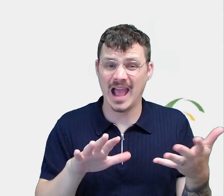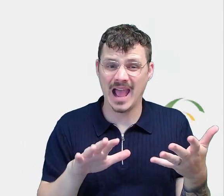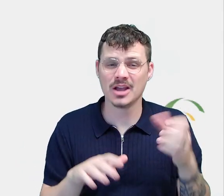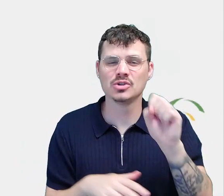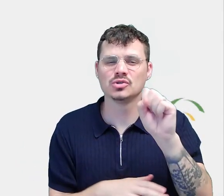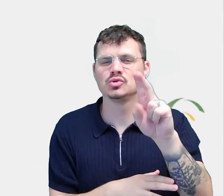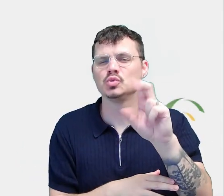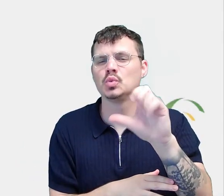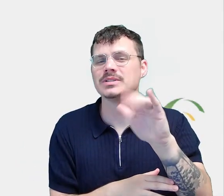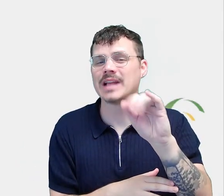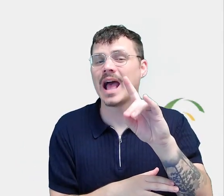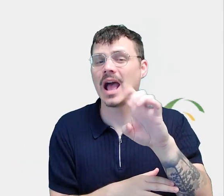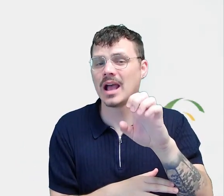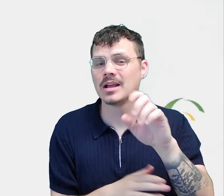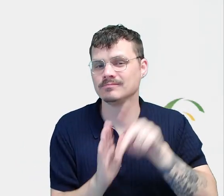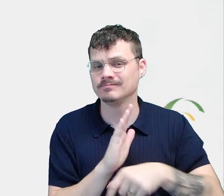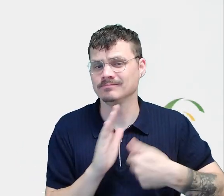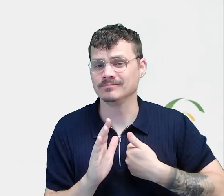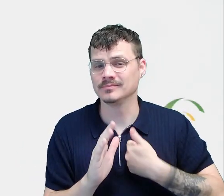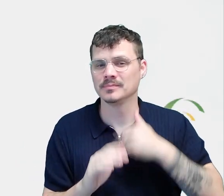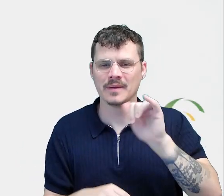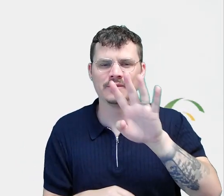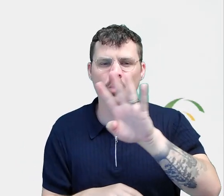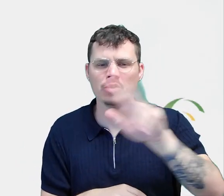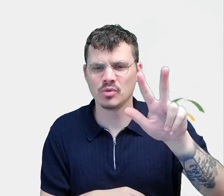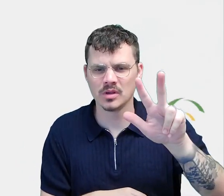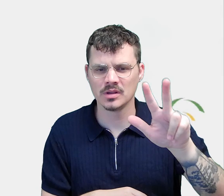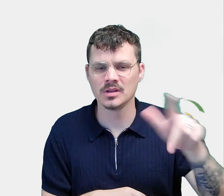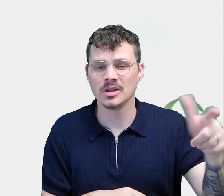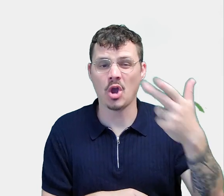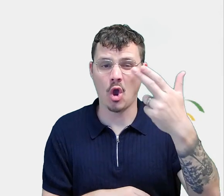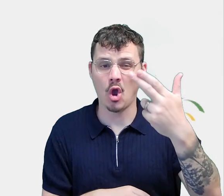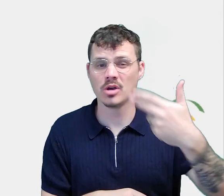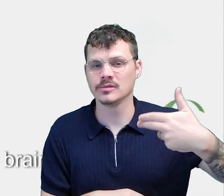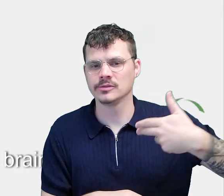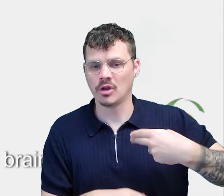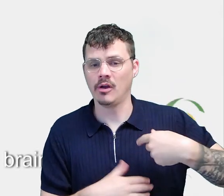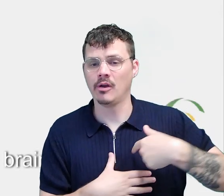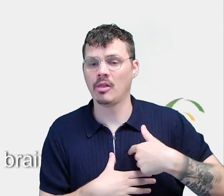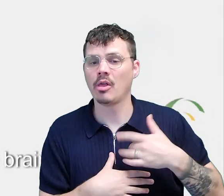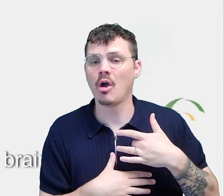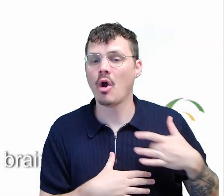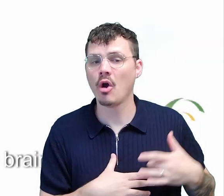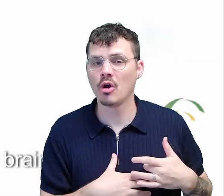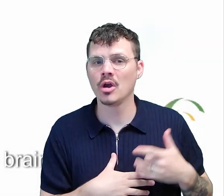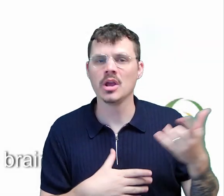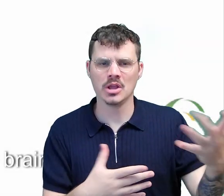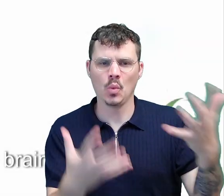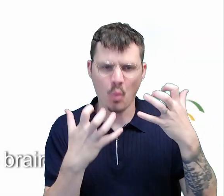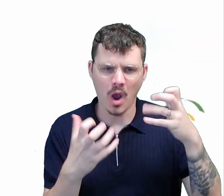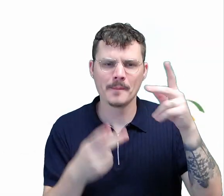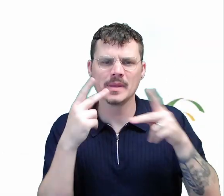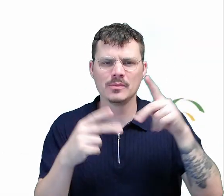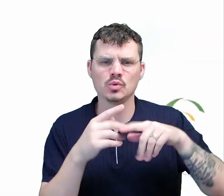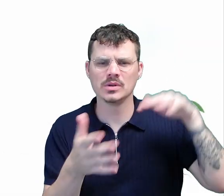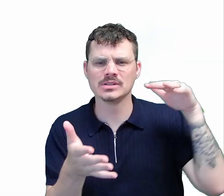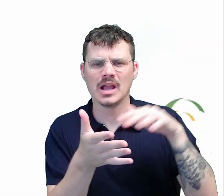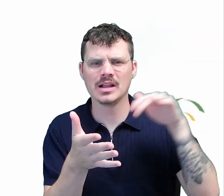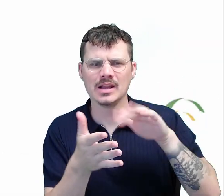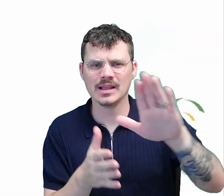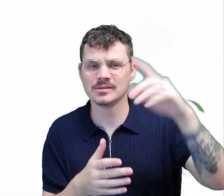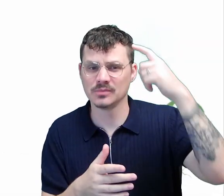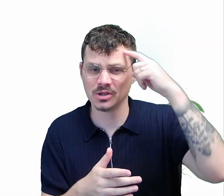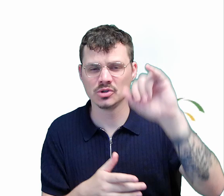at the age of 43. He shot himself in the heart because he wanted people to study his brain, Junior